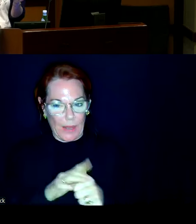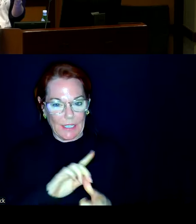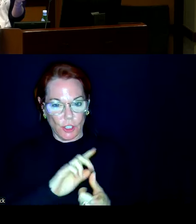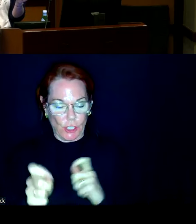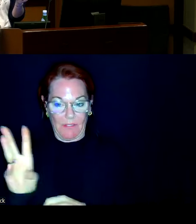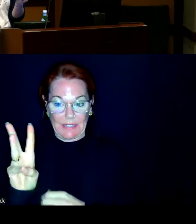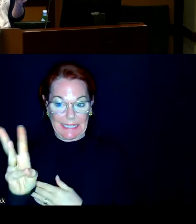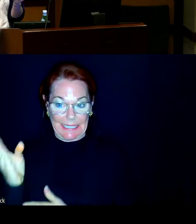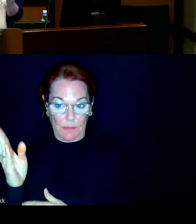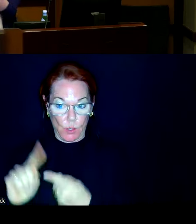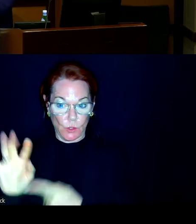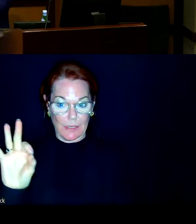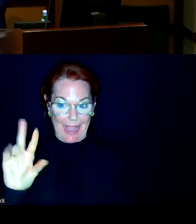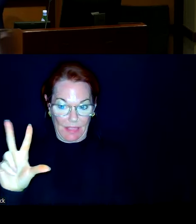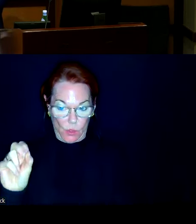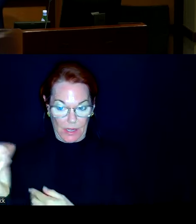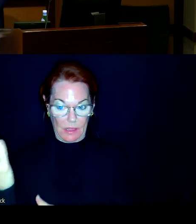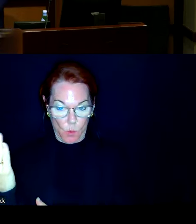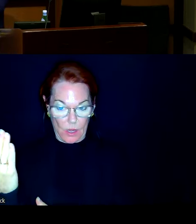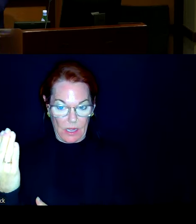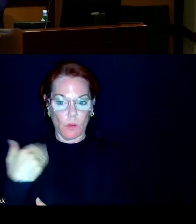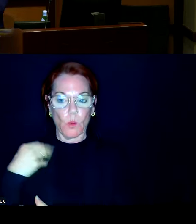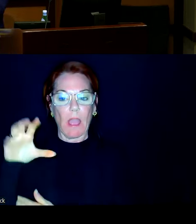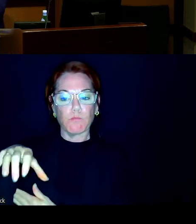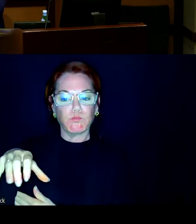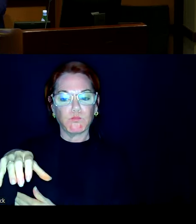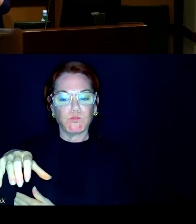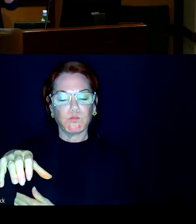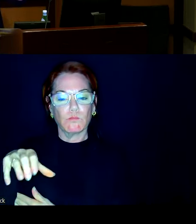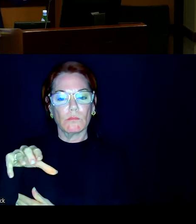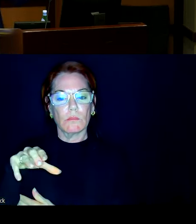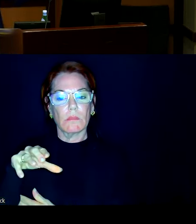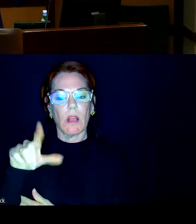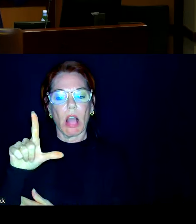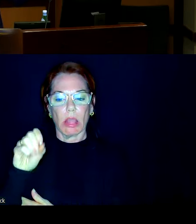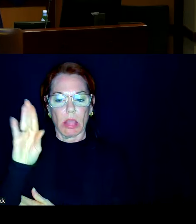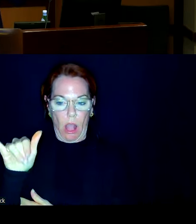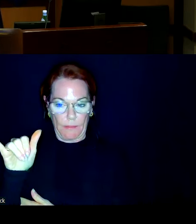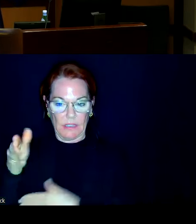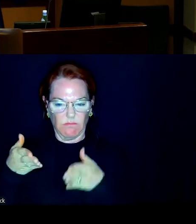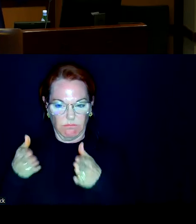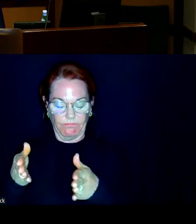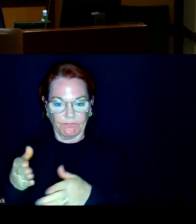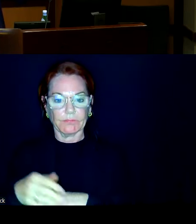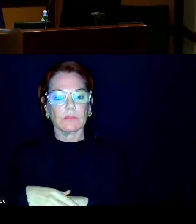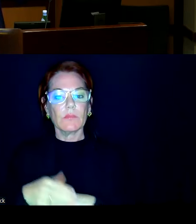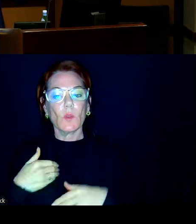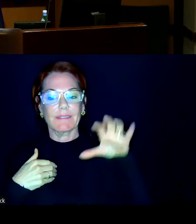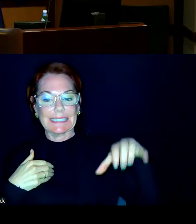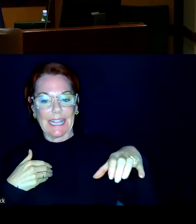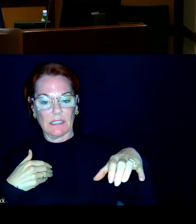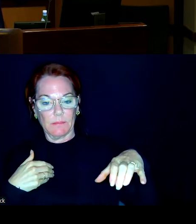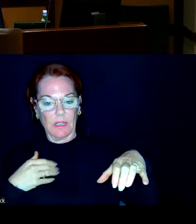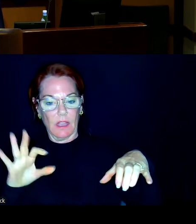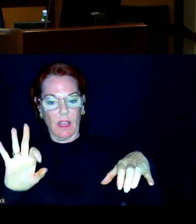6:30 in the morning till 9:30, we will have a station in the main lobby. And then we also have another station by the Flom